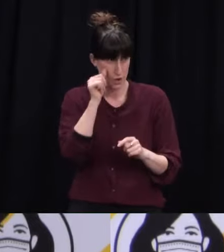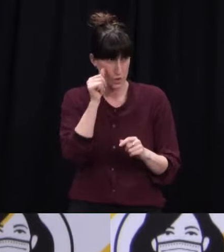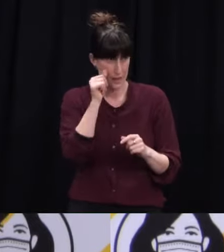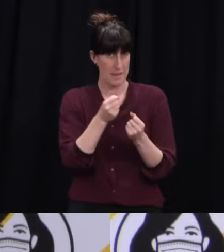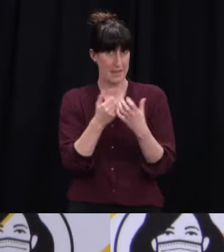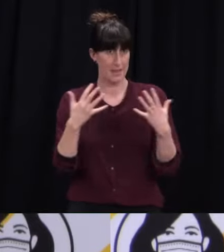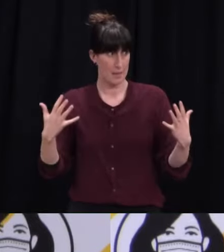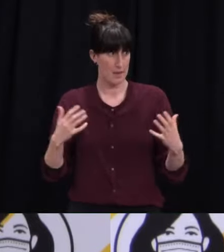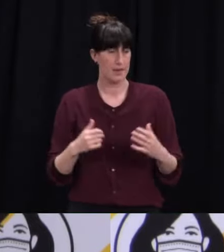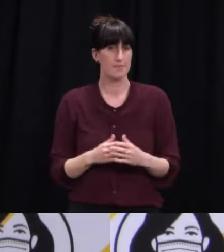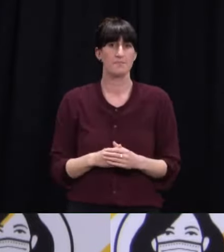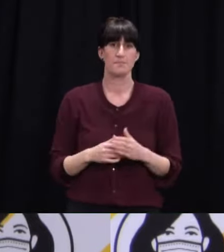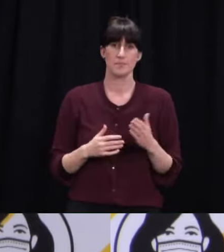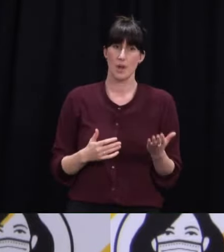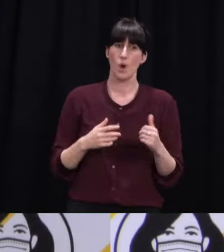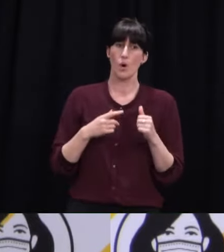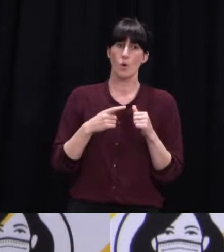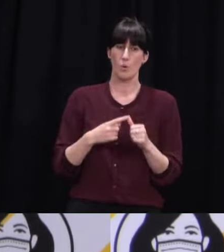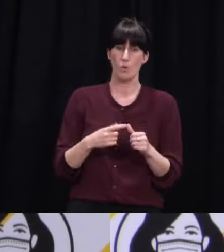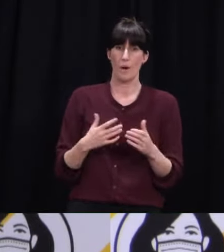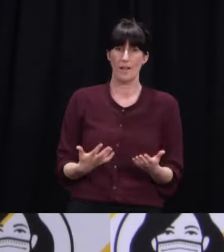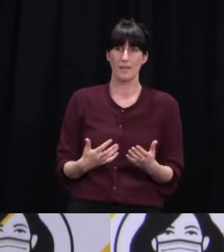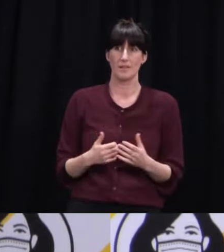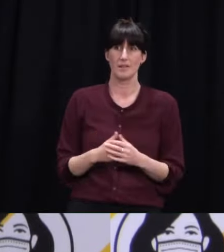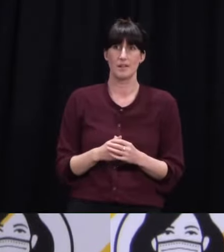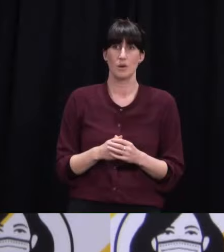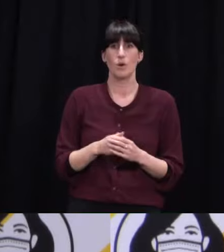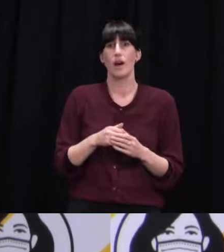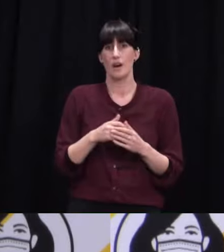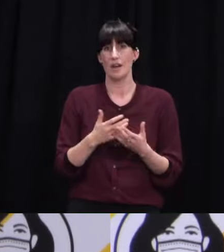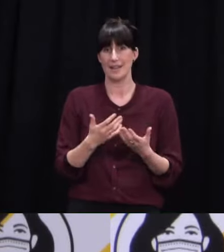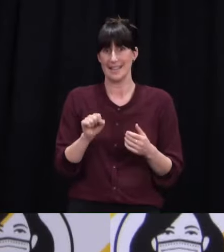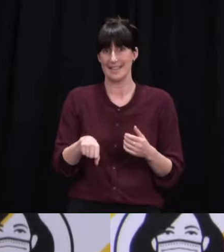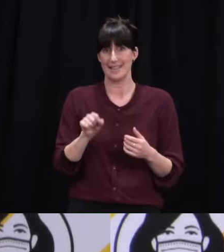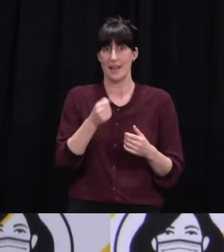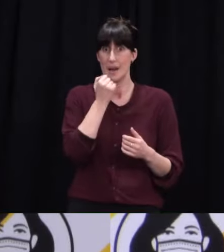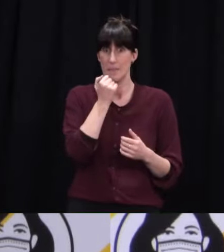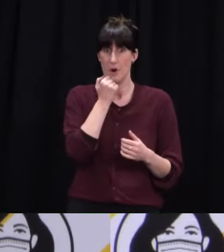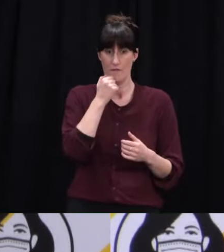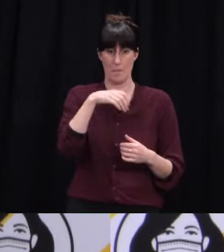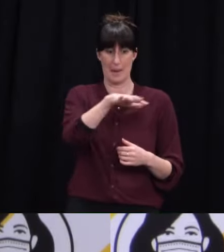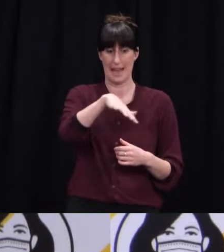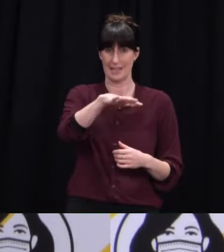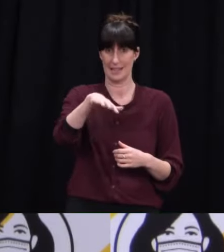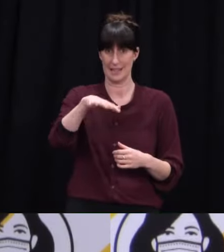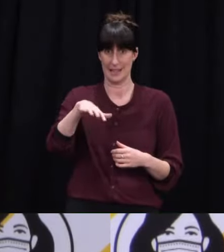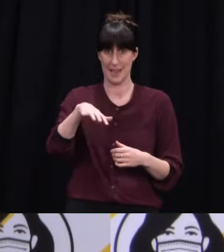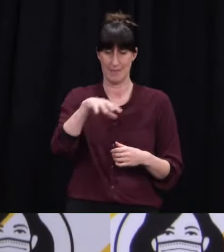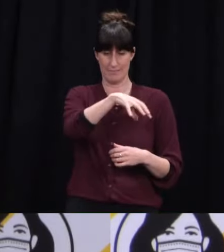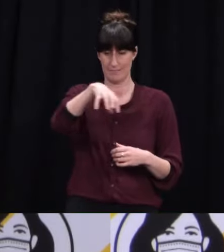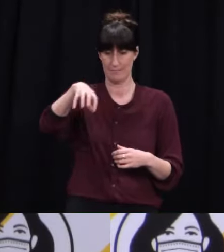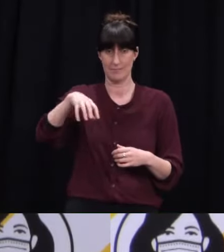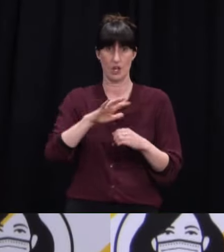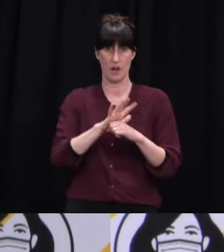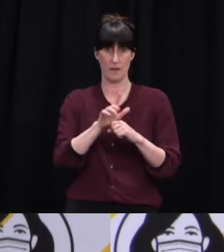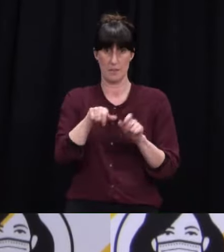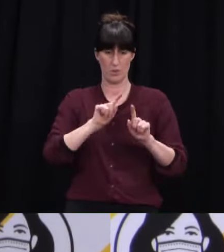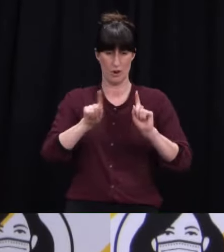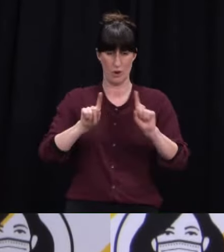cases there are at the time, and indeed how active they may have been. And we've seen, and you'll see from the demographic description of